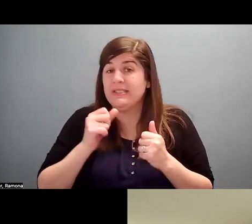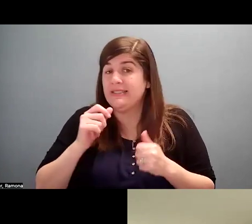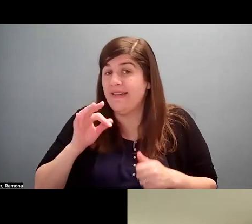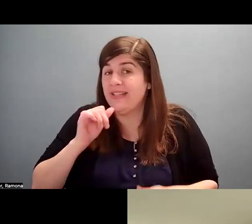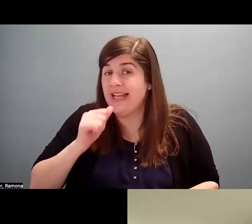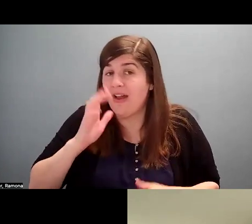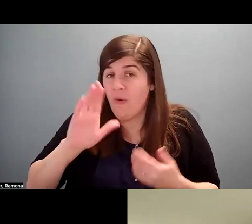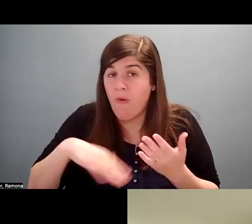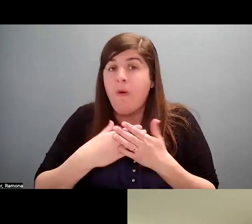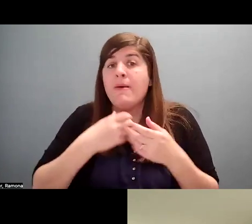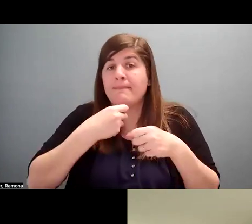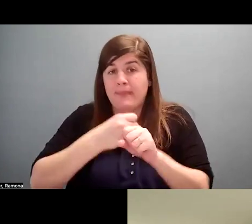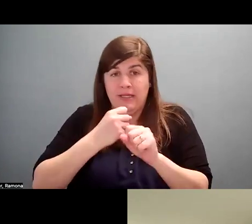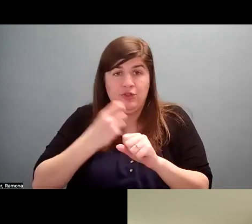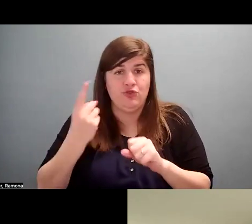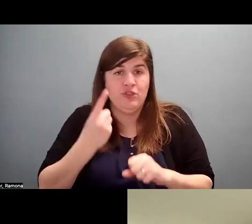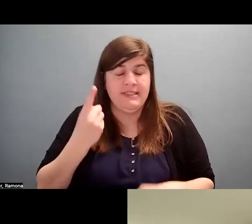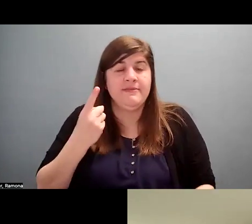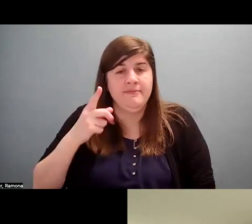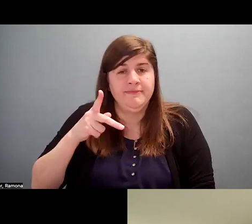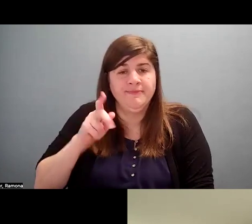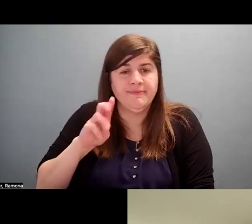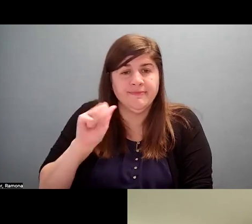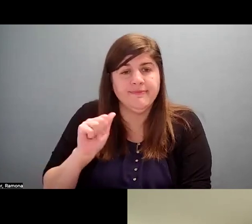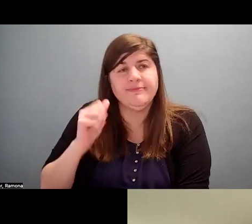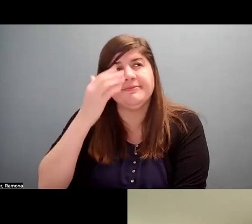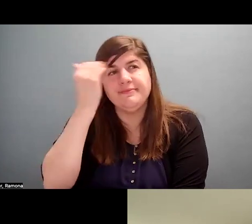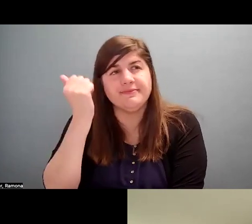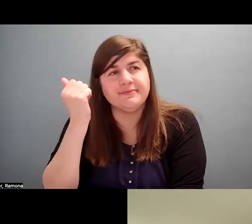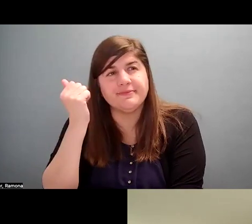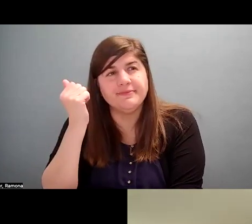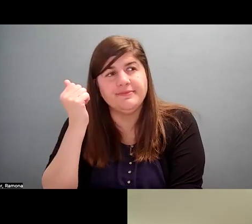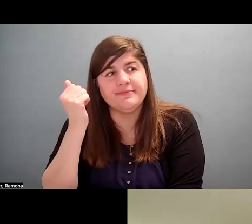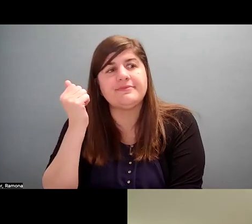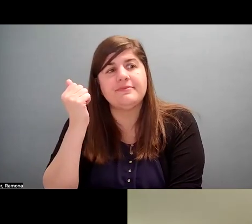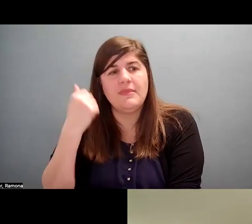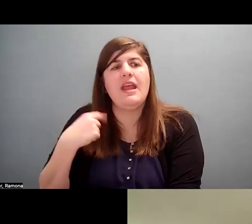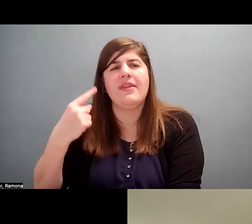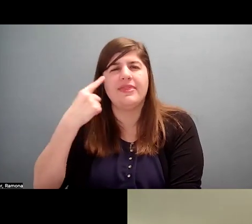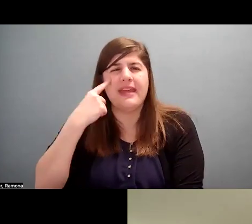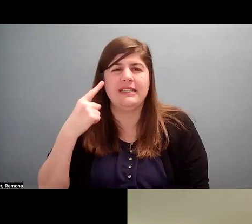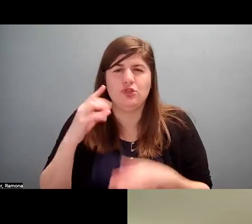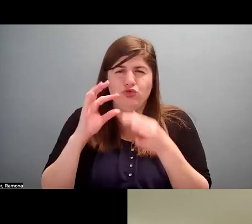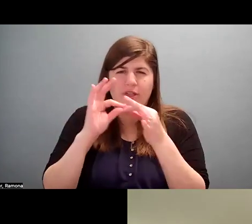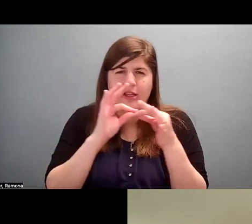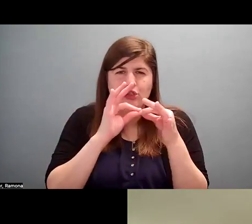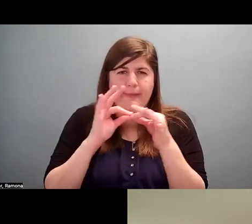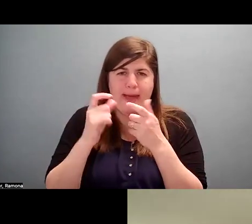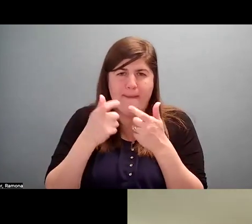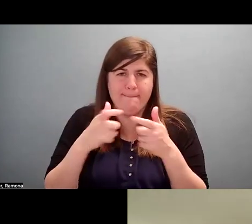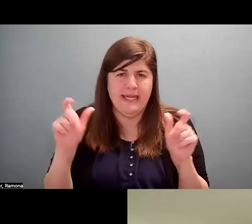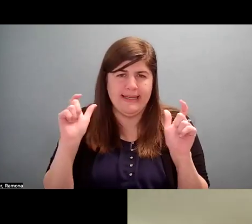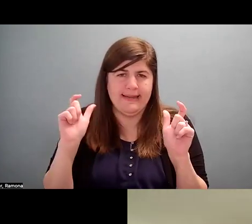made of just a plasma. Because um, I think it's a relationship with how big the thing